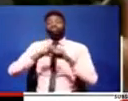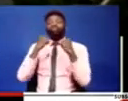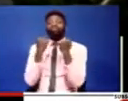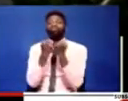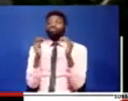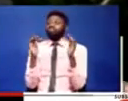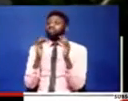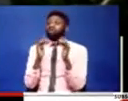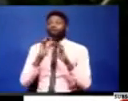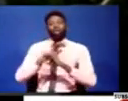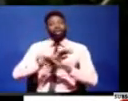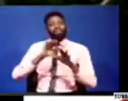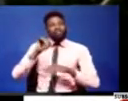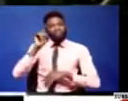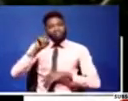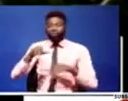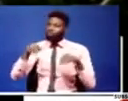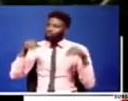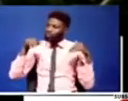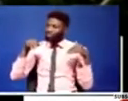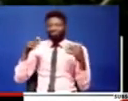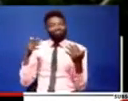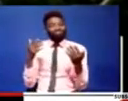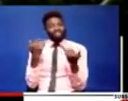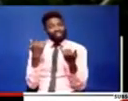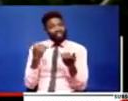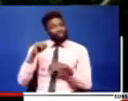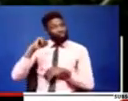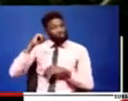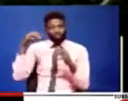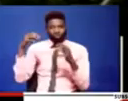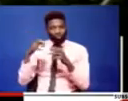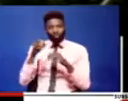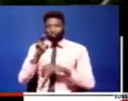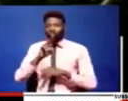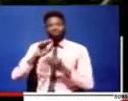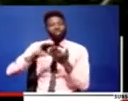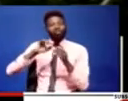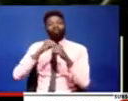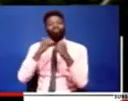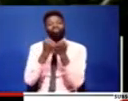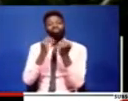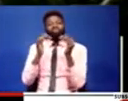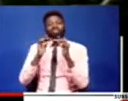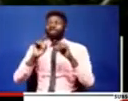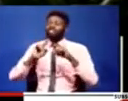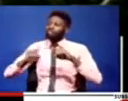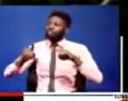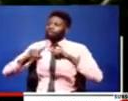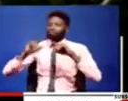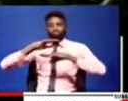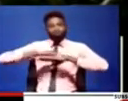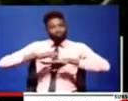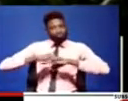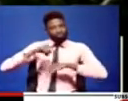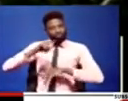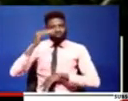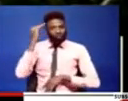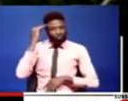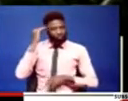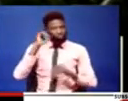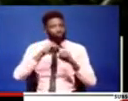wait for something like that. You're seeing parties are taking over social media. They're taking over different platforms. They know that the social media has a